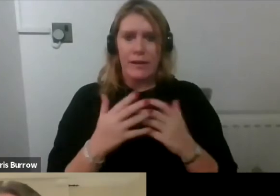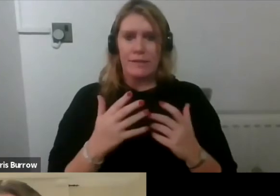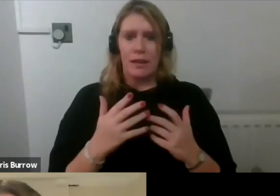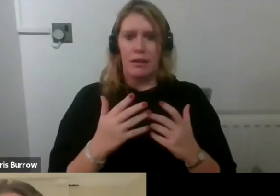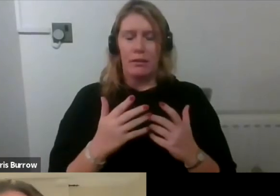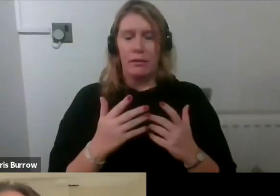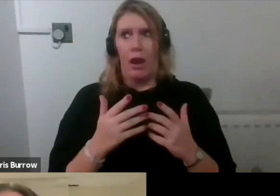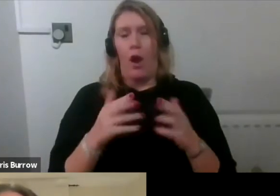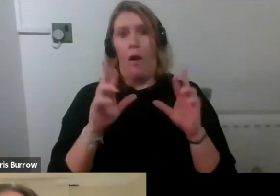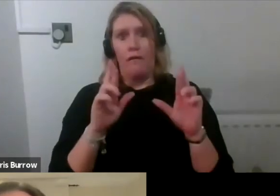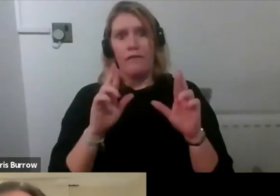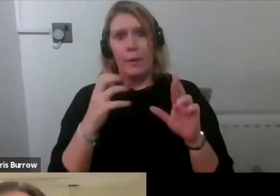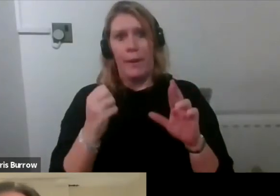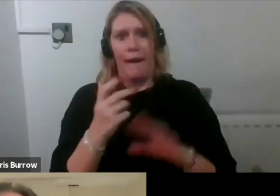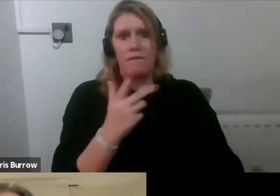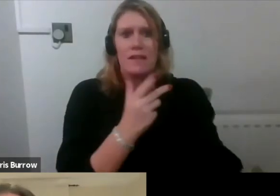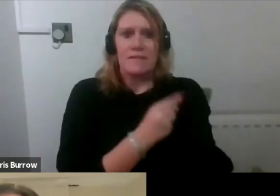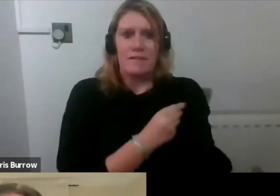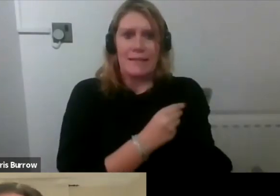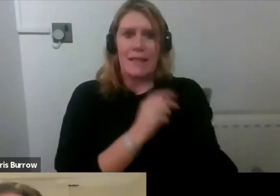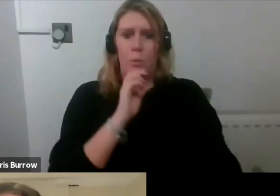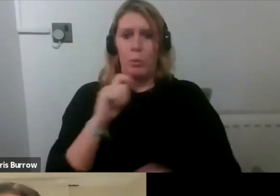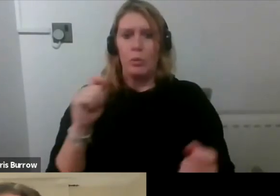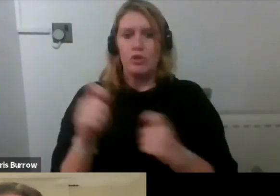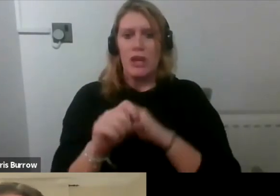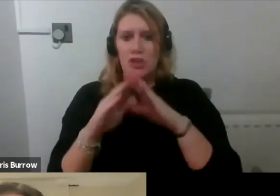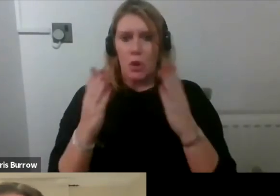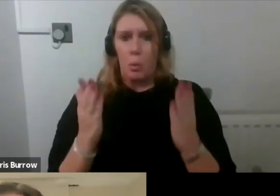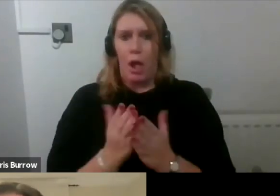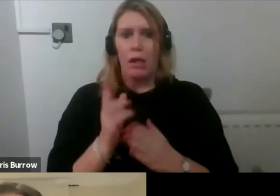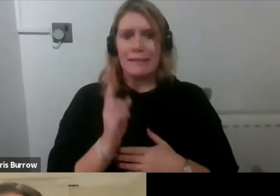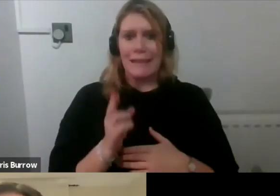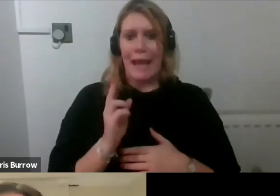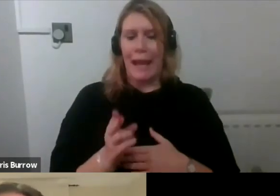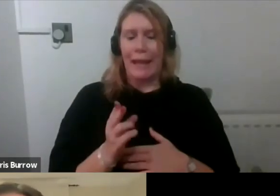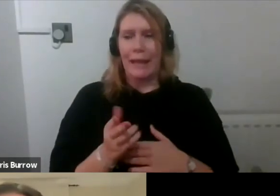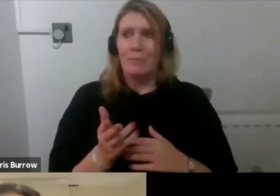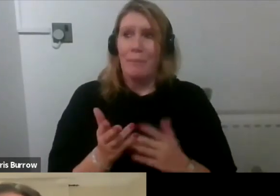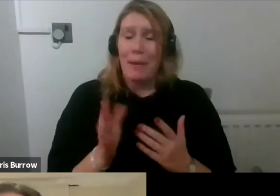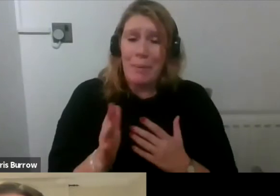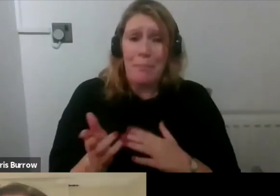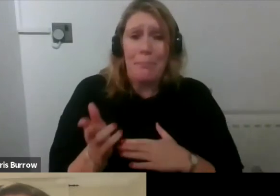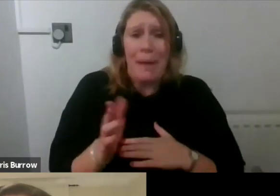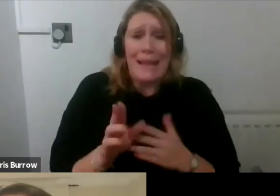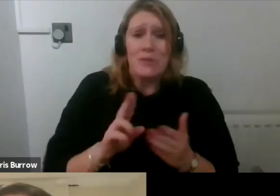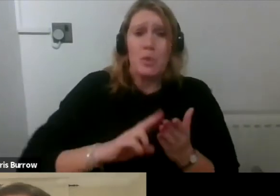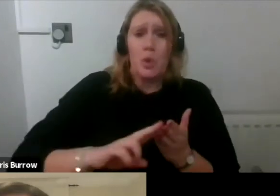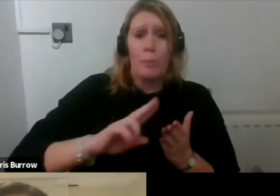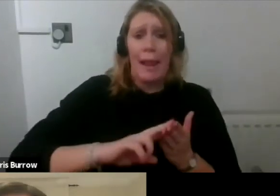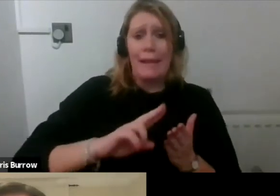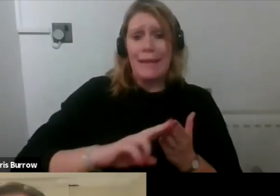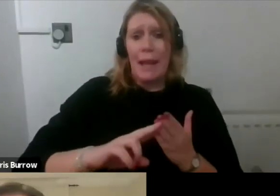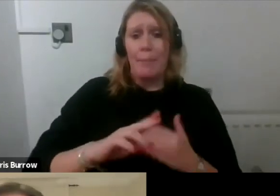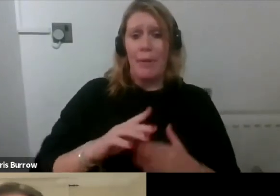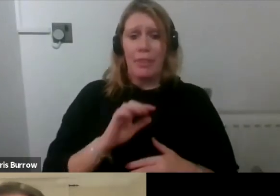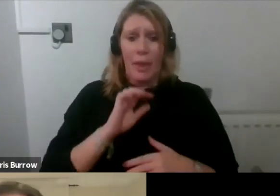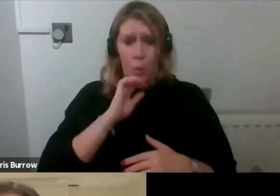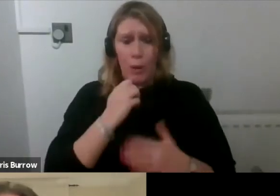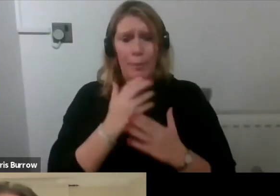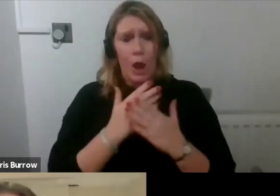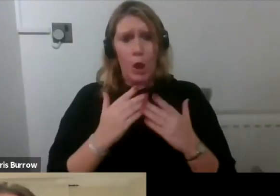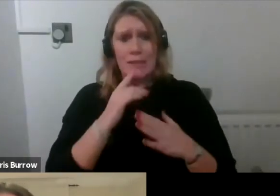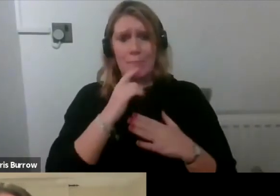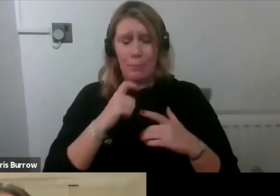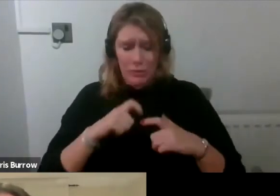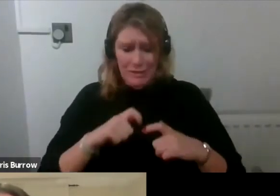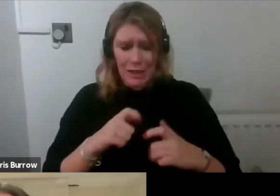thing, which will change the world again, somewhat back to normal. But there's still going to be a lot of self-isolating, especially with